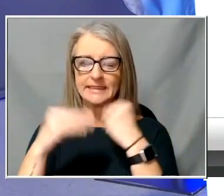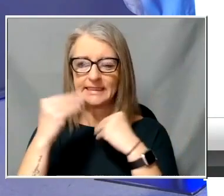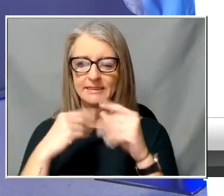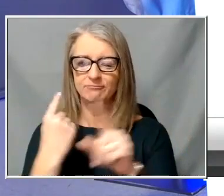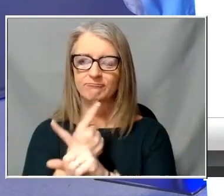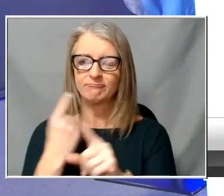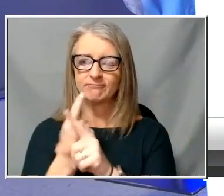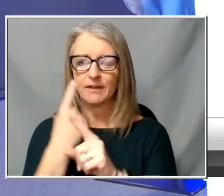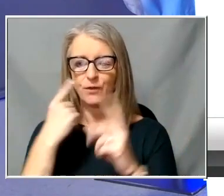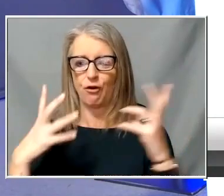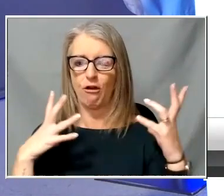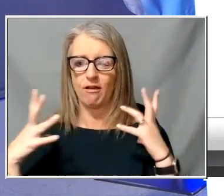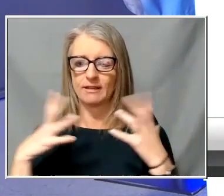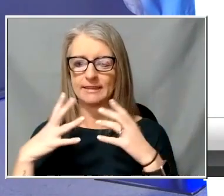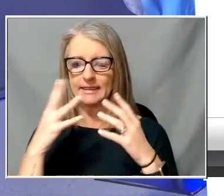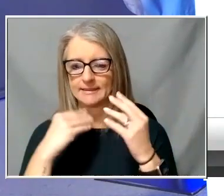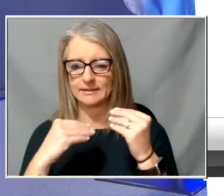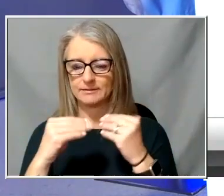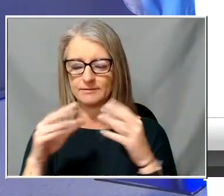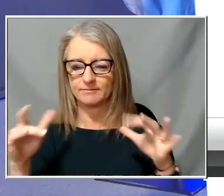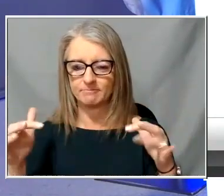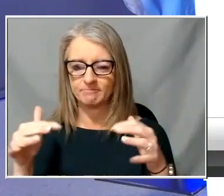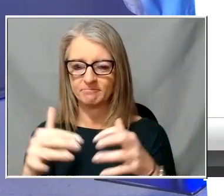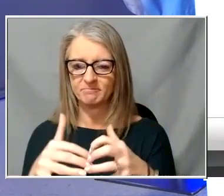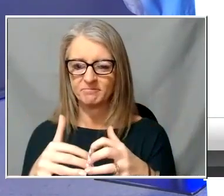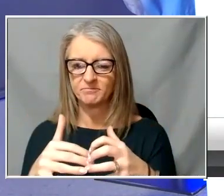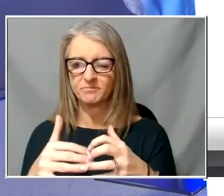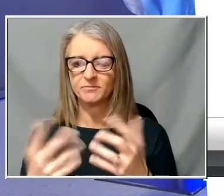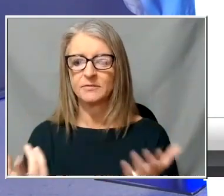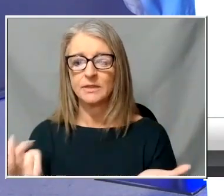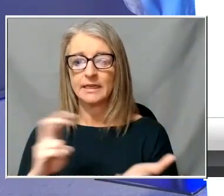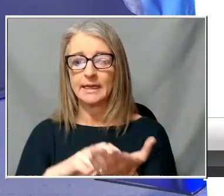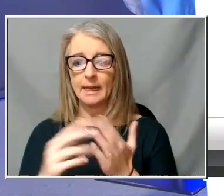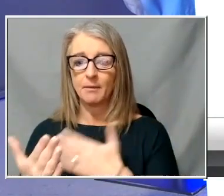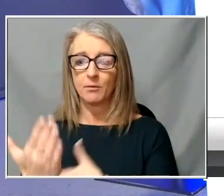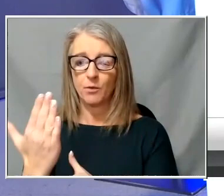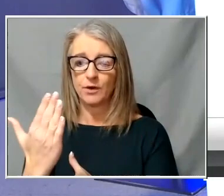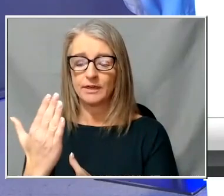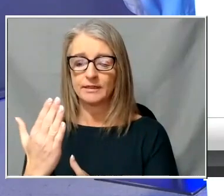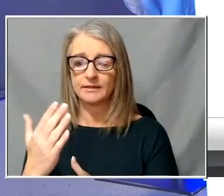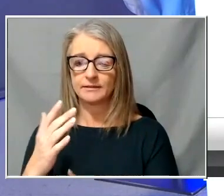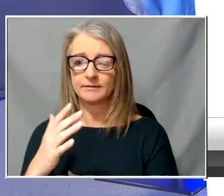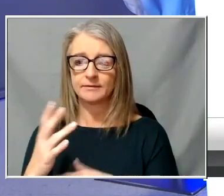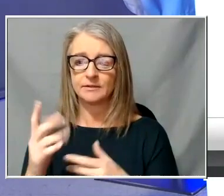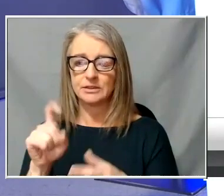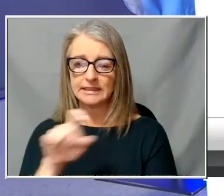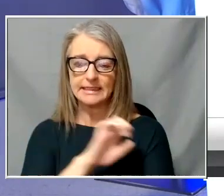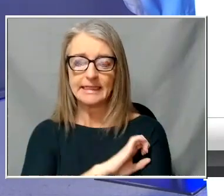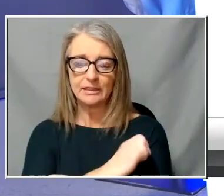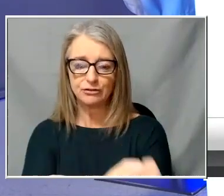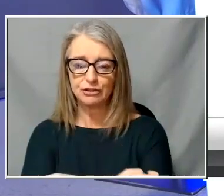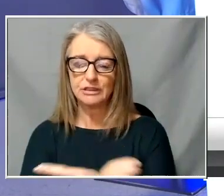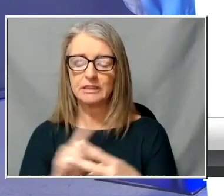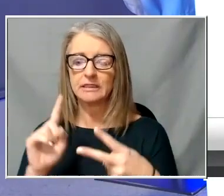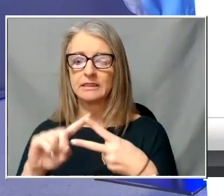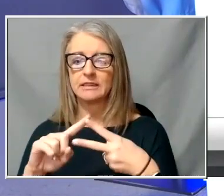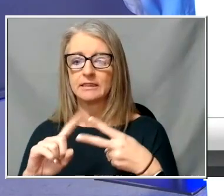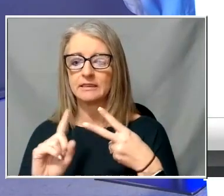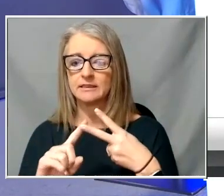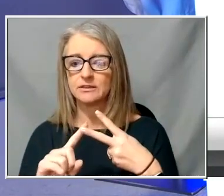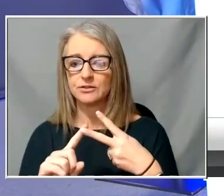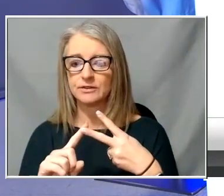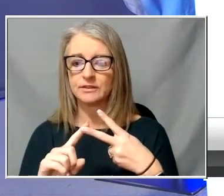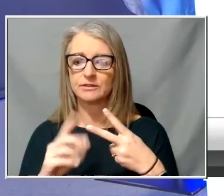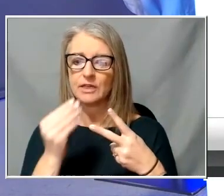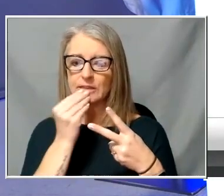I do, another little trick I do when I get up in the morning is you're up all day, and you need the energy. 2, I try to kind of fill my belly with a